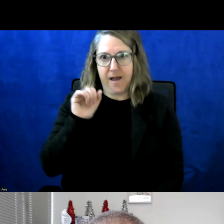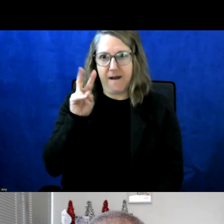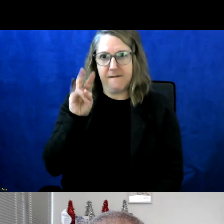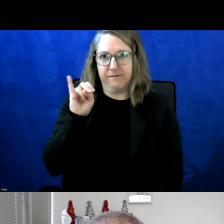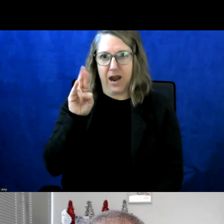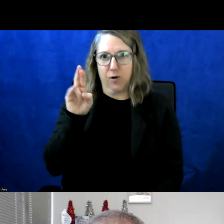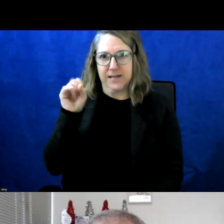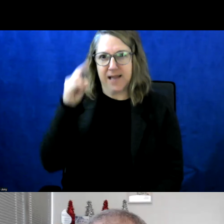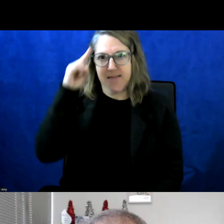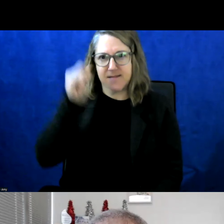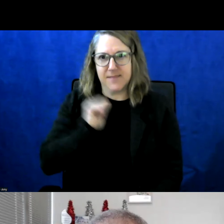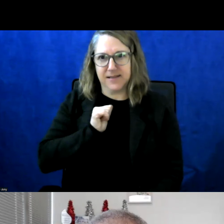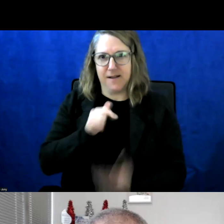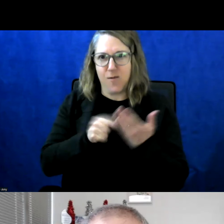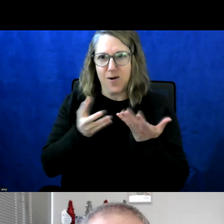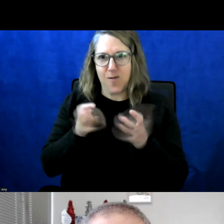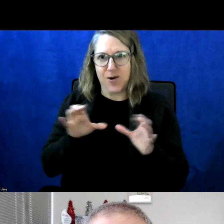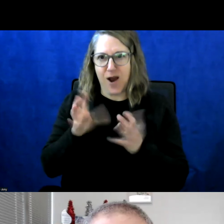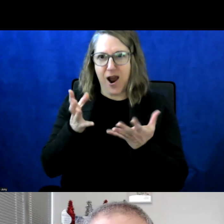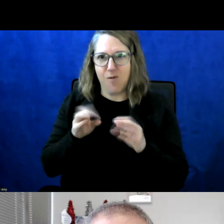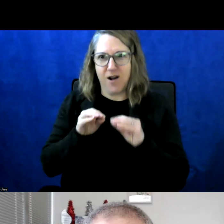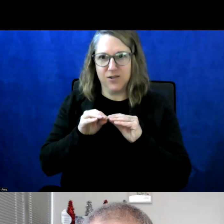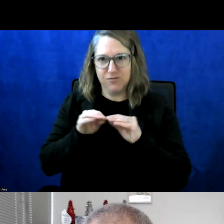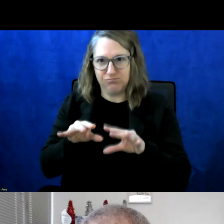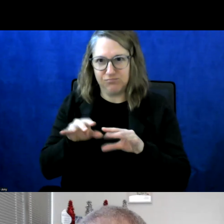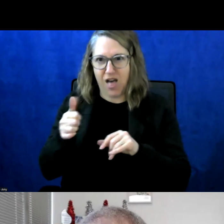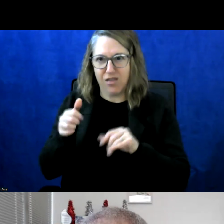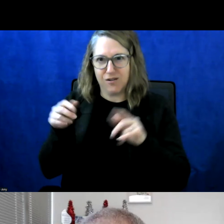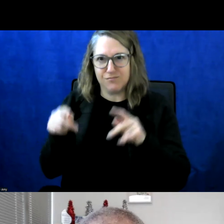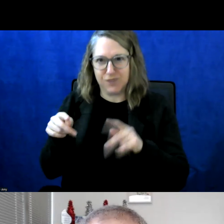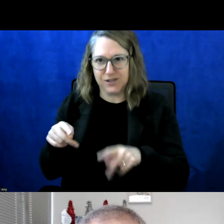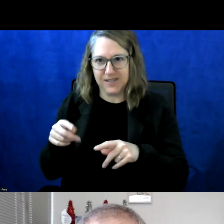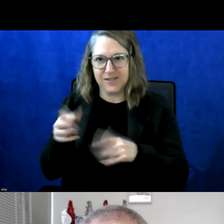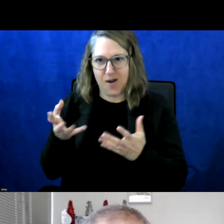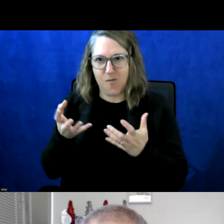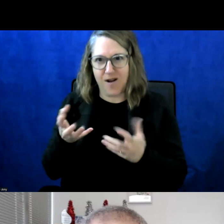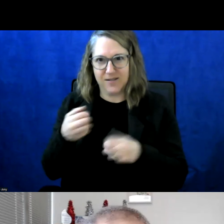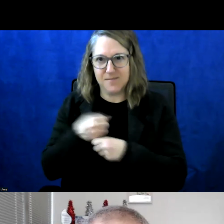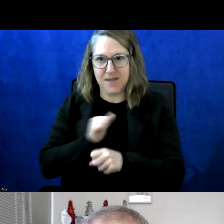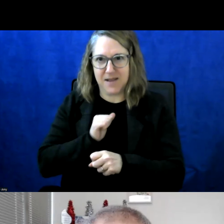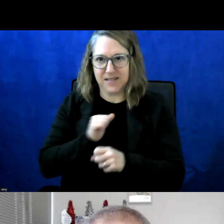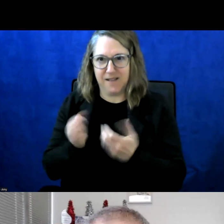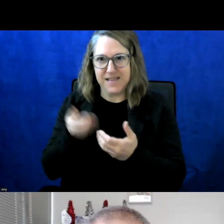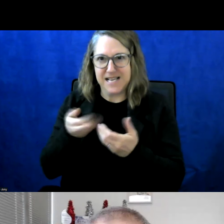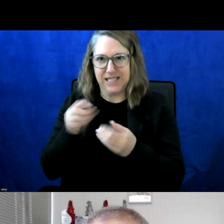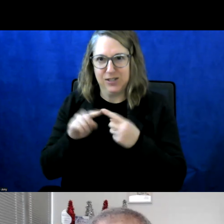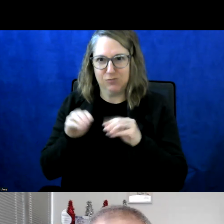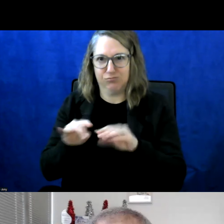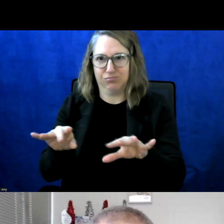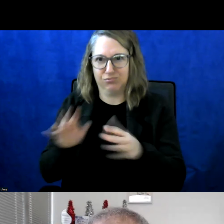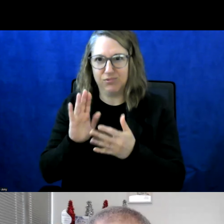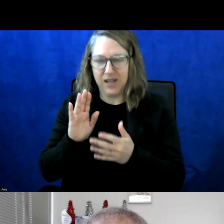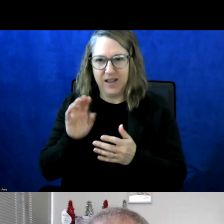want to do? I want to infect somebody, so I want to be more transmissible. Okay, it's going to evolve